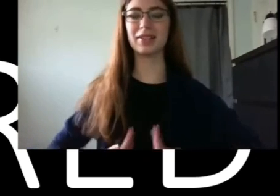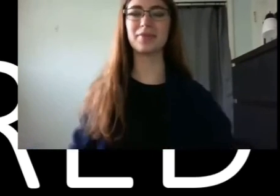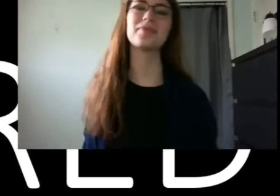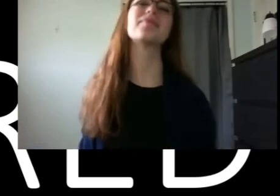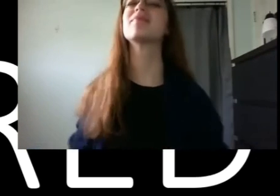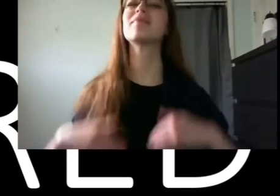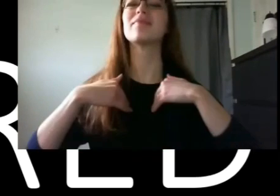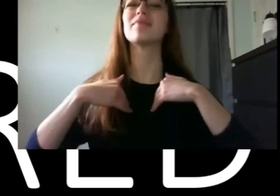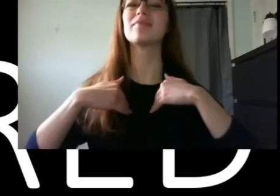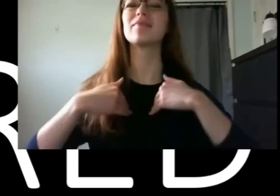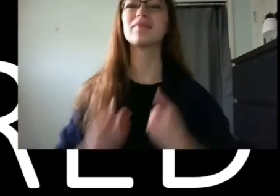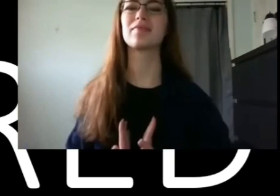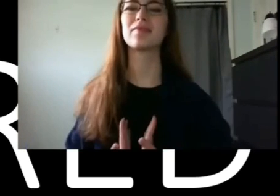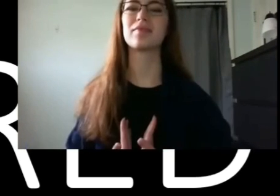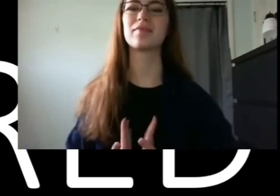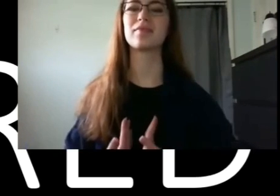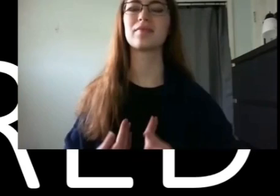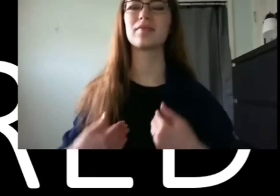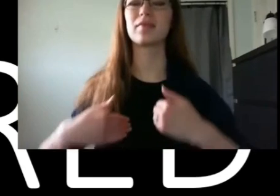Tired.